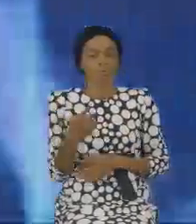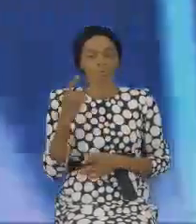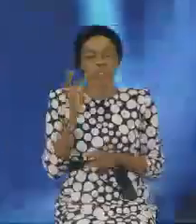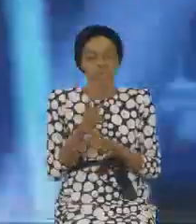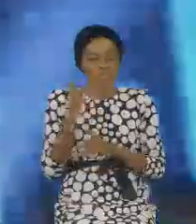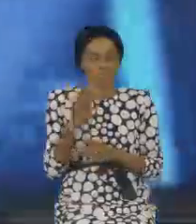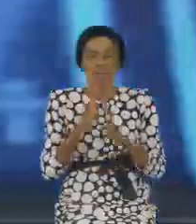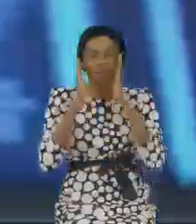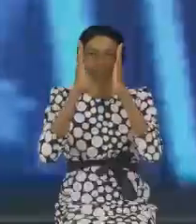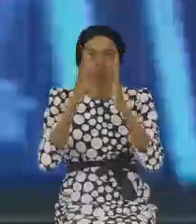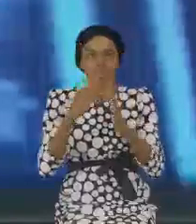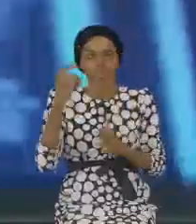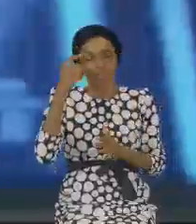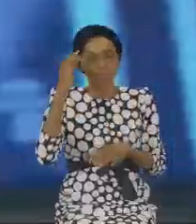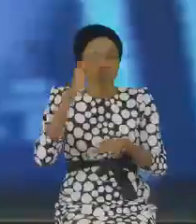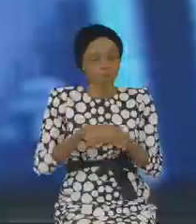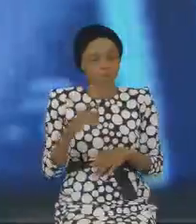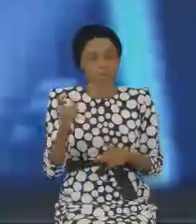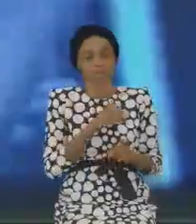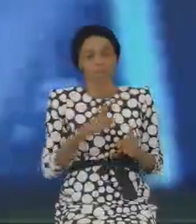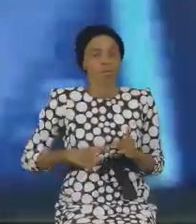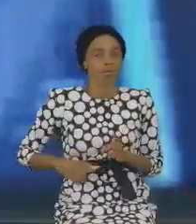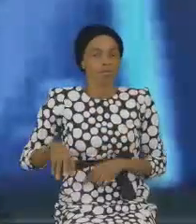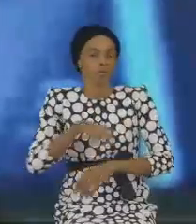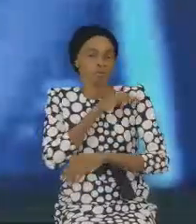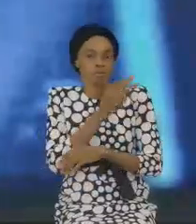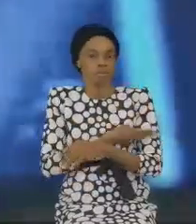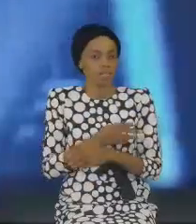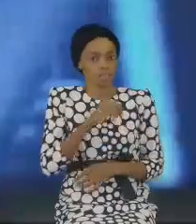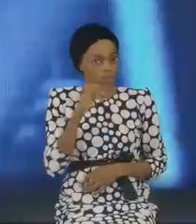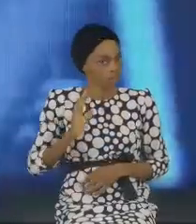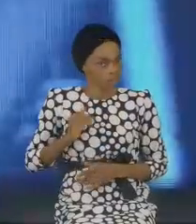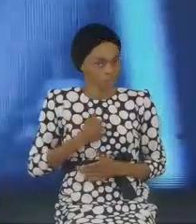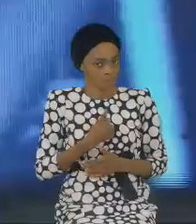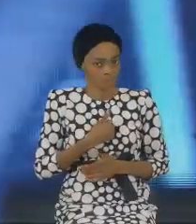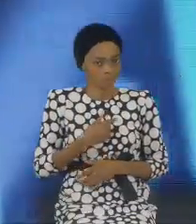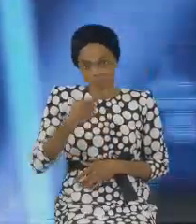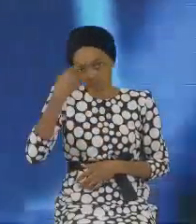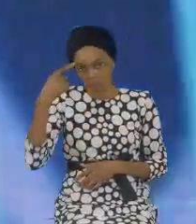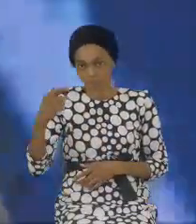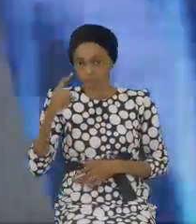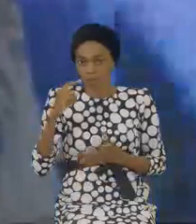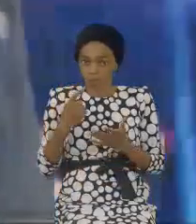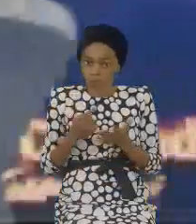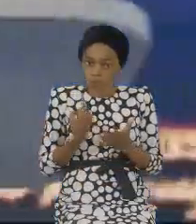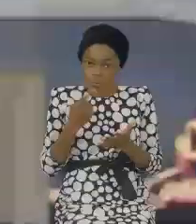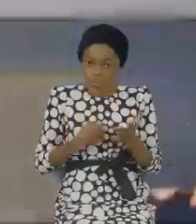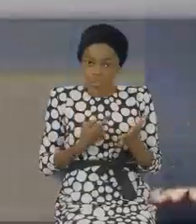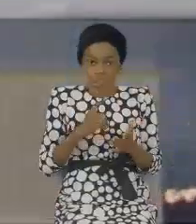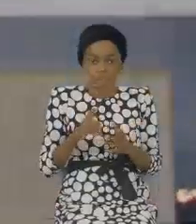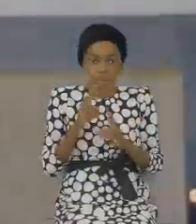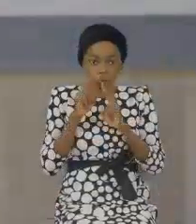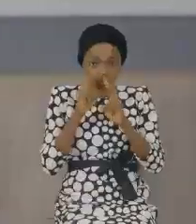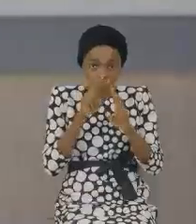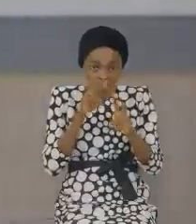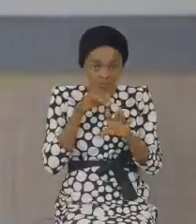their mind on the Lord Almighty, not on ourselves, because once they don't get what they're looking up for,